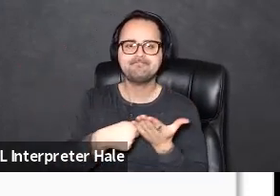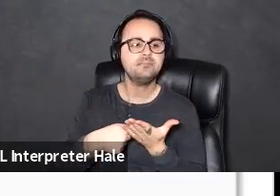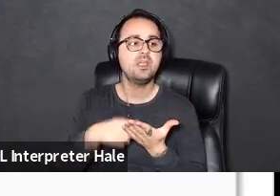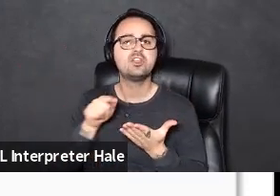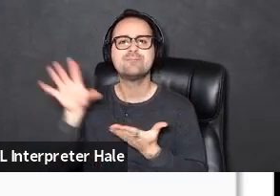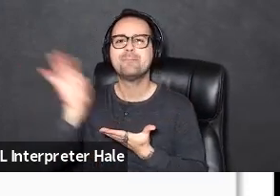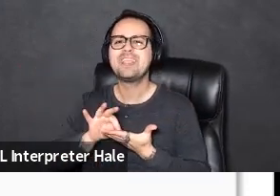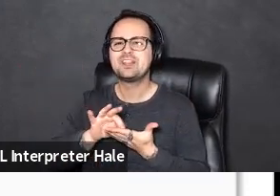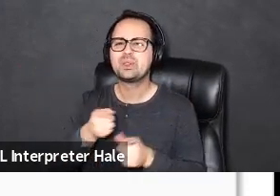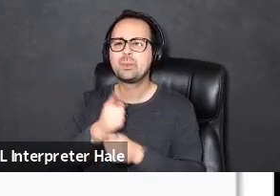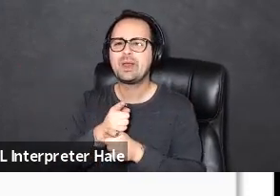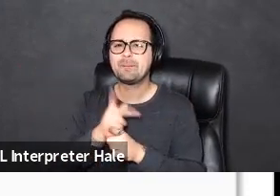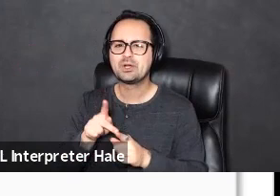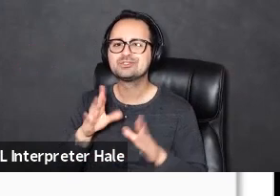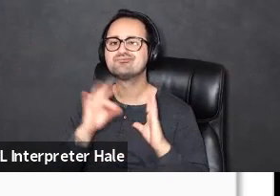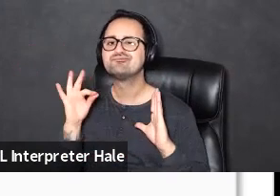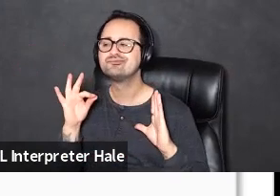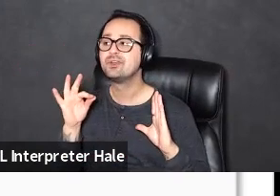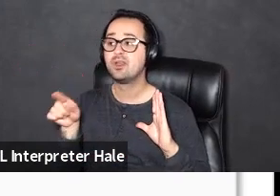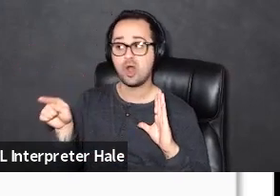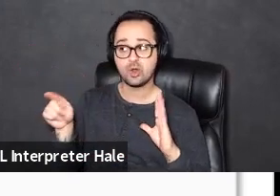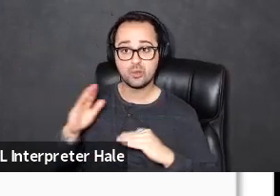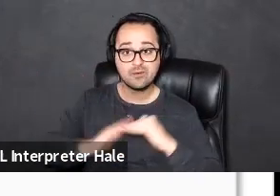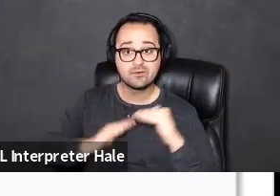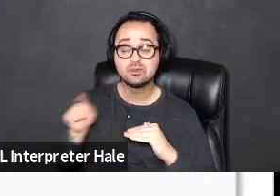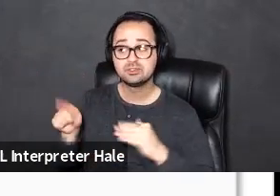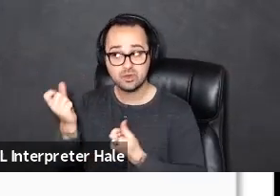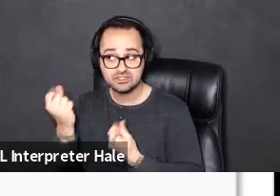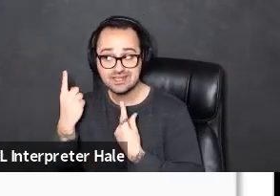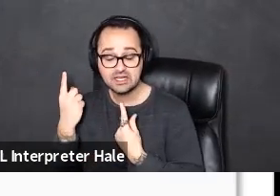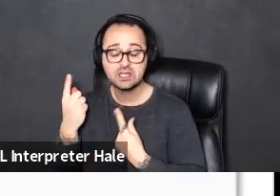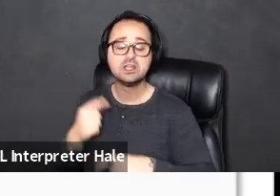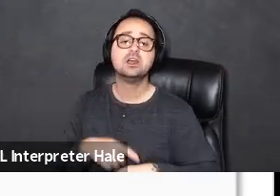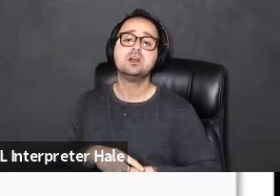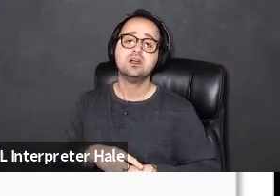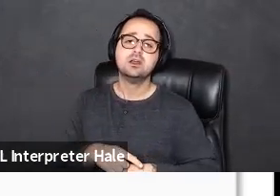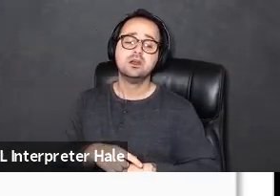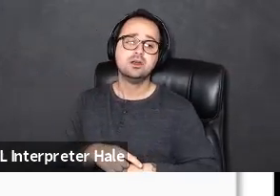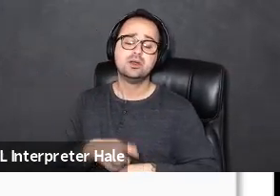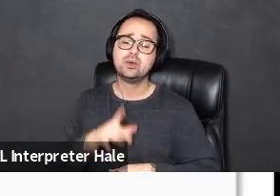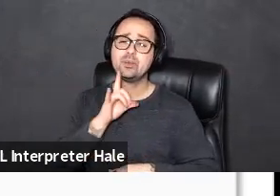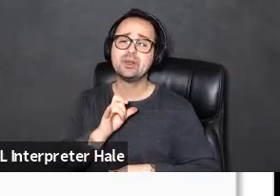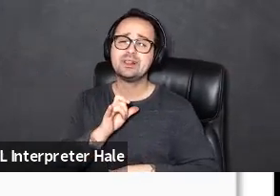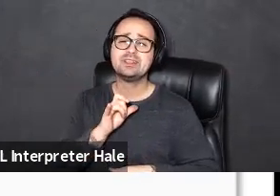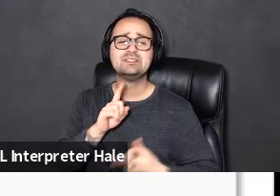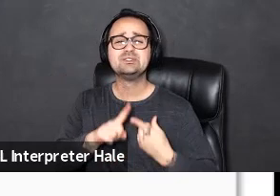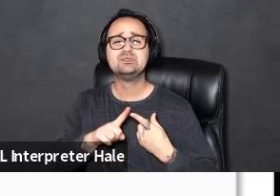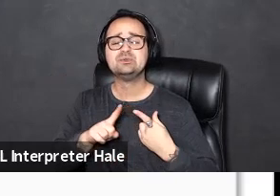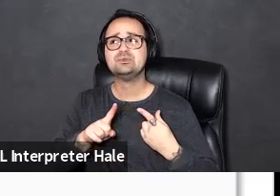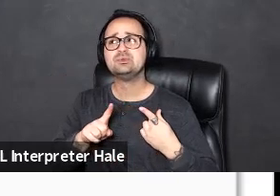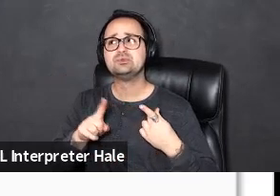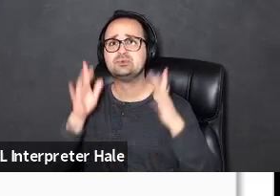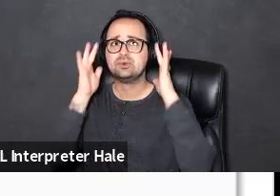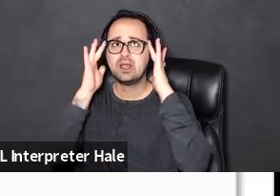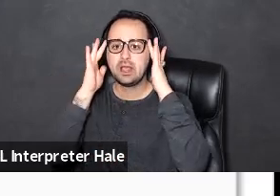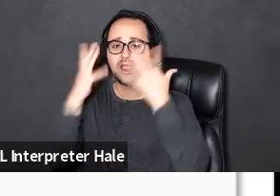right person. You want to make sure that they're comfortable, that they understand it and to do it. And really to possibly, if you can,